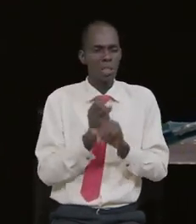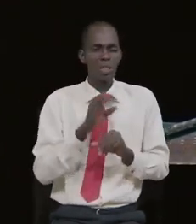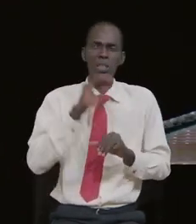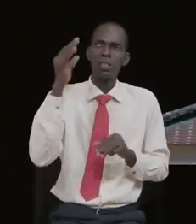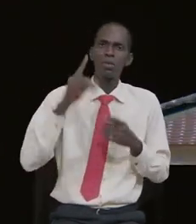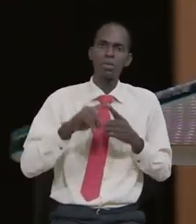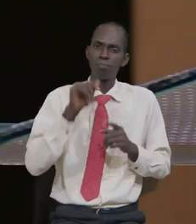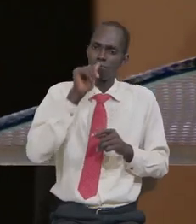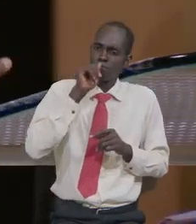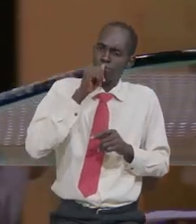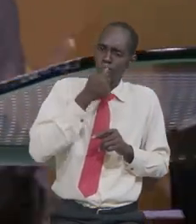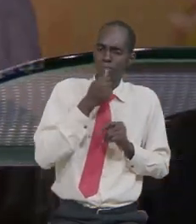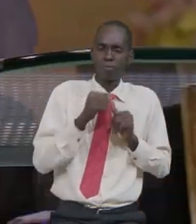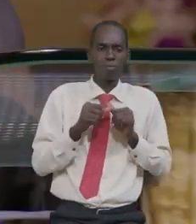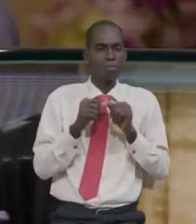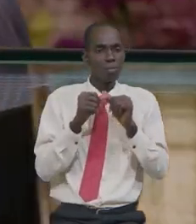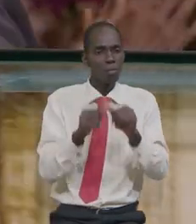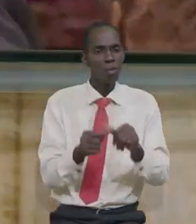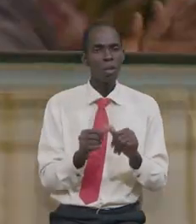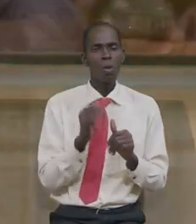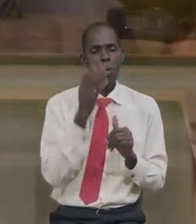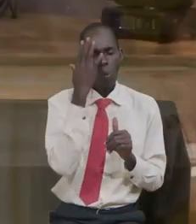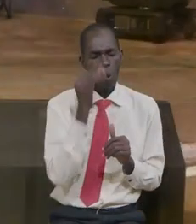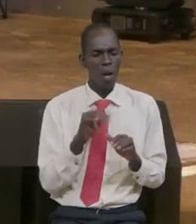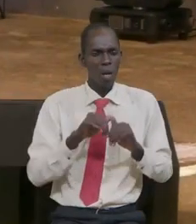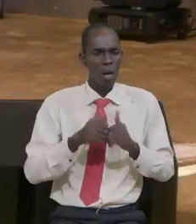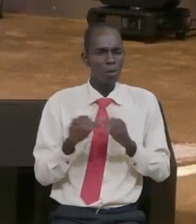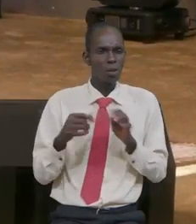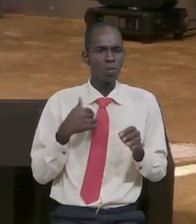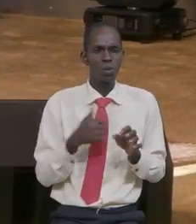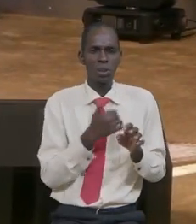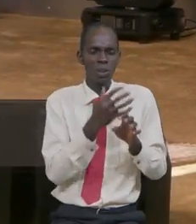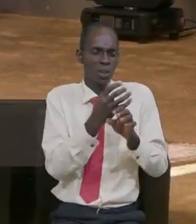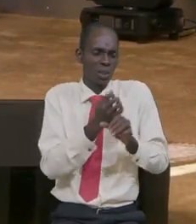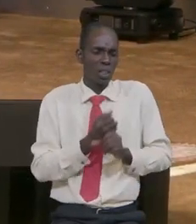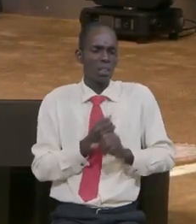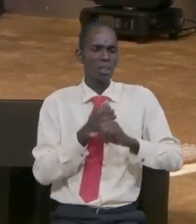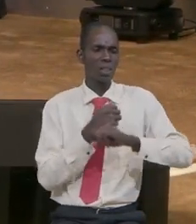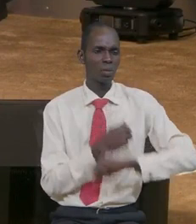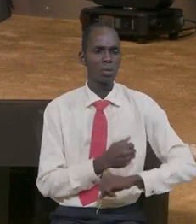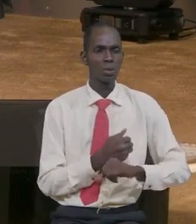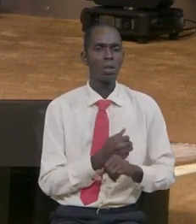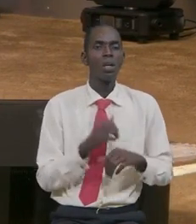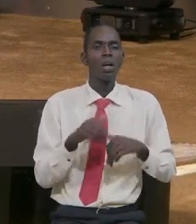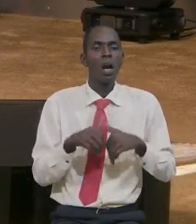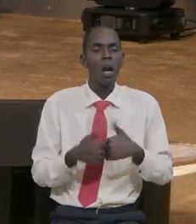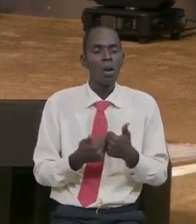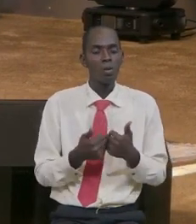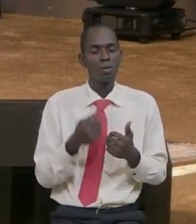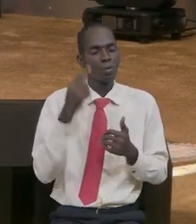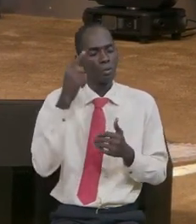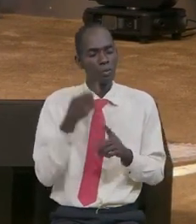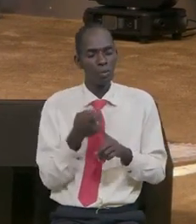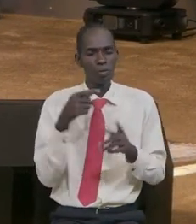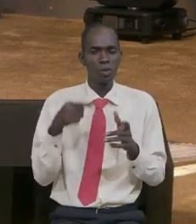have deliverance from the persecutors? For this purpose. Why do we get healed after we've been so